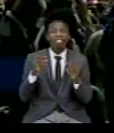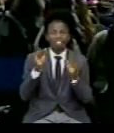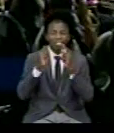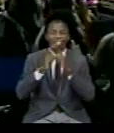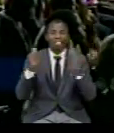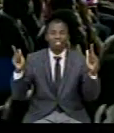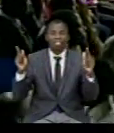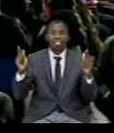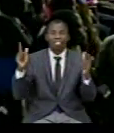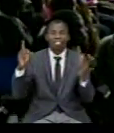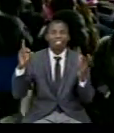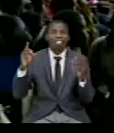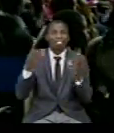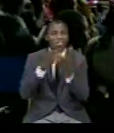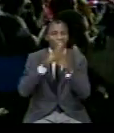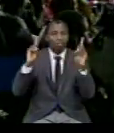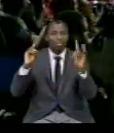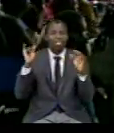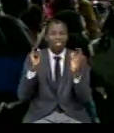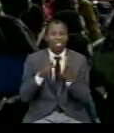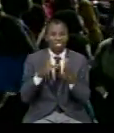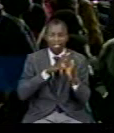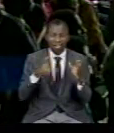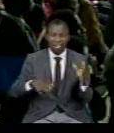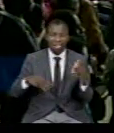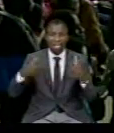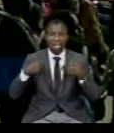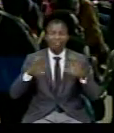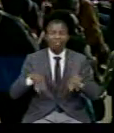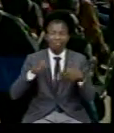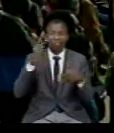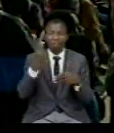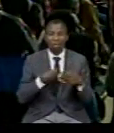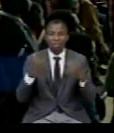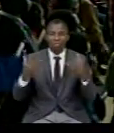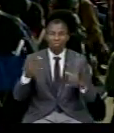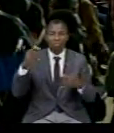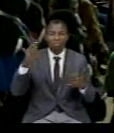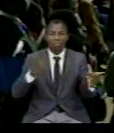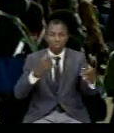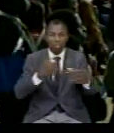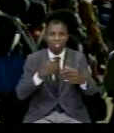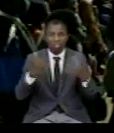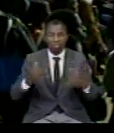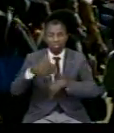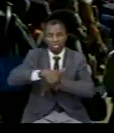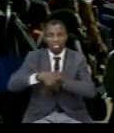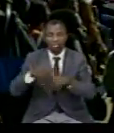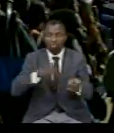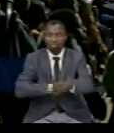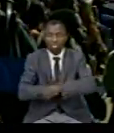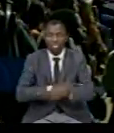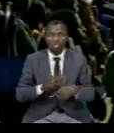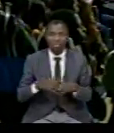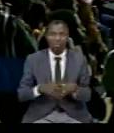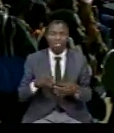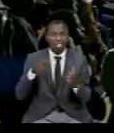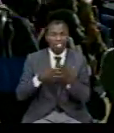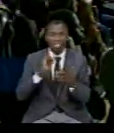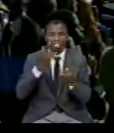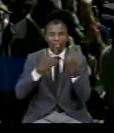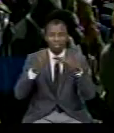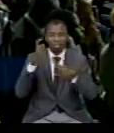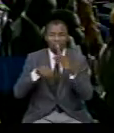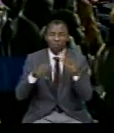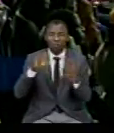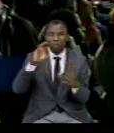Christ has given us today. And we'll bring you this testimony from the social media. And this is coming from